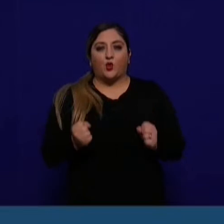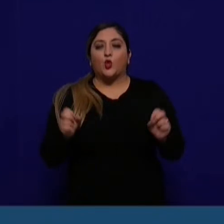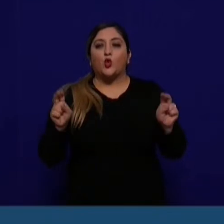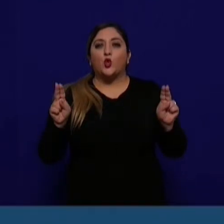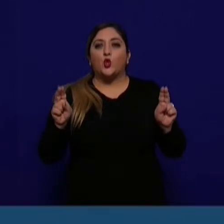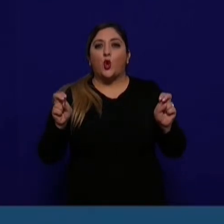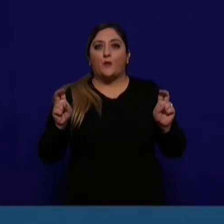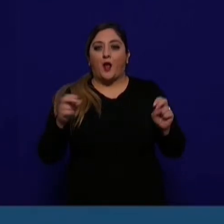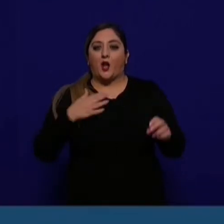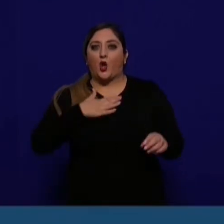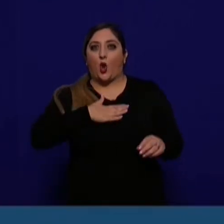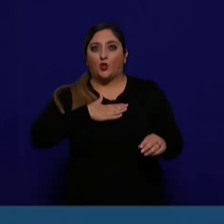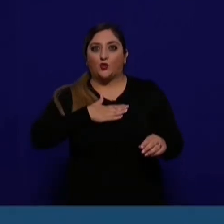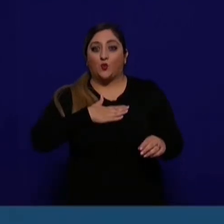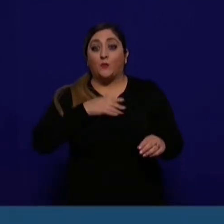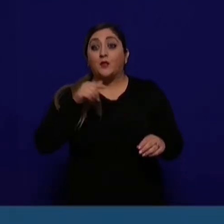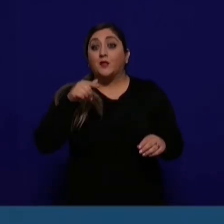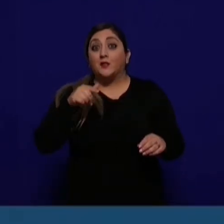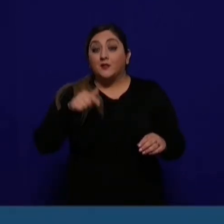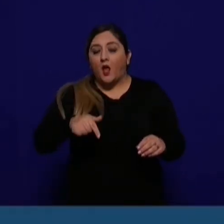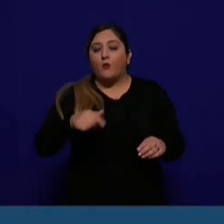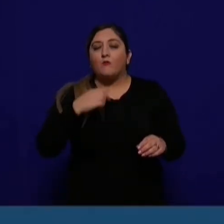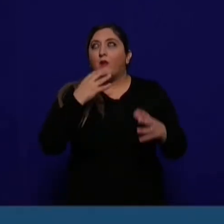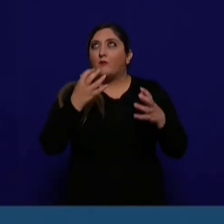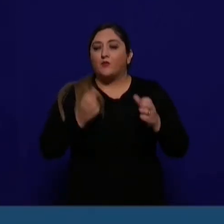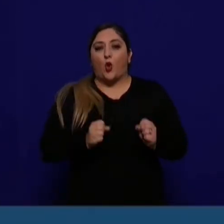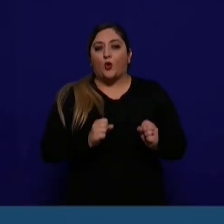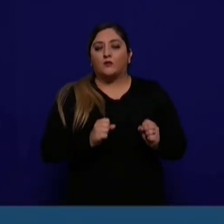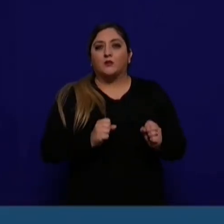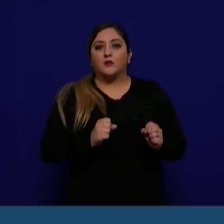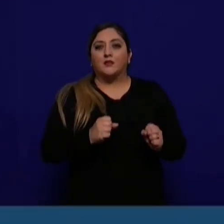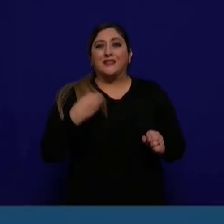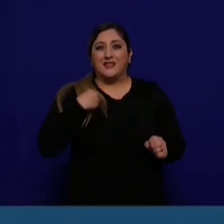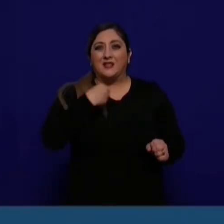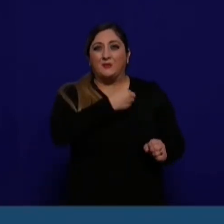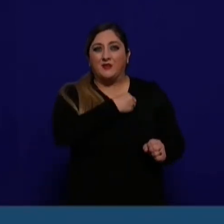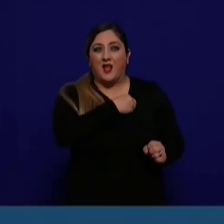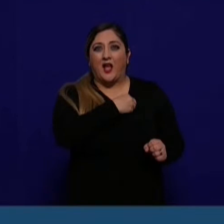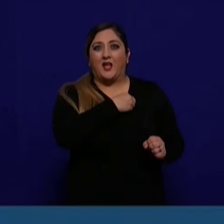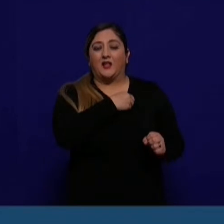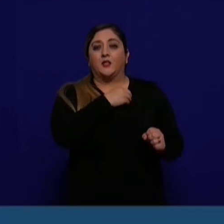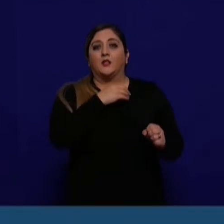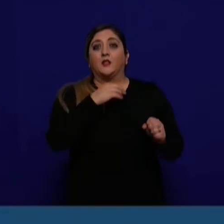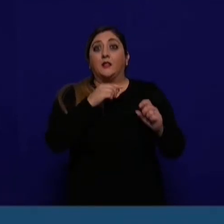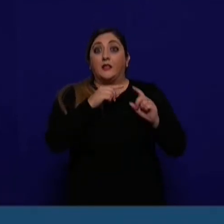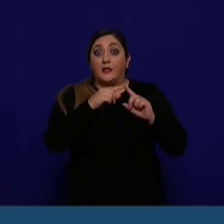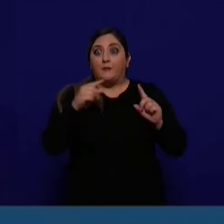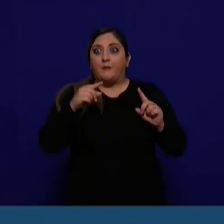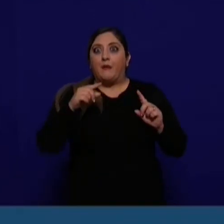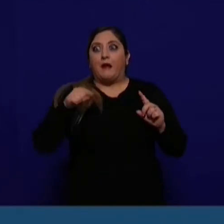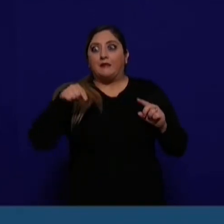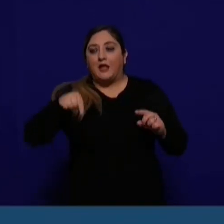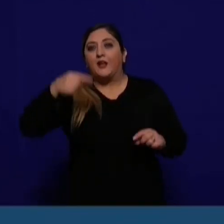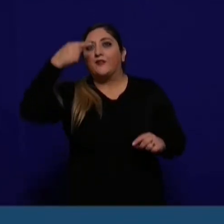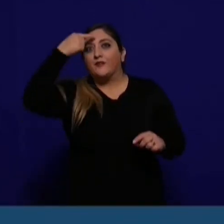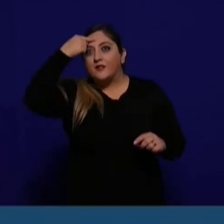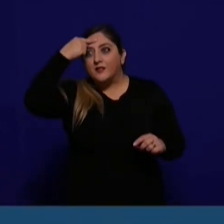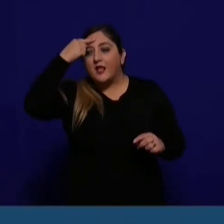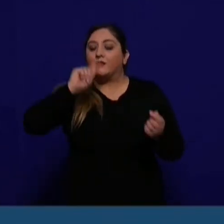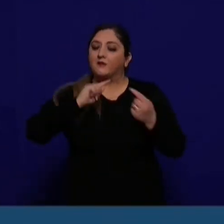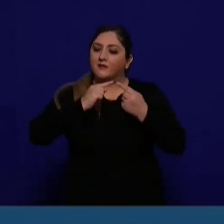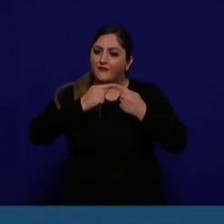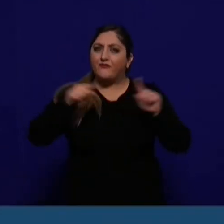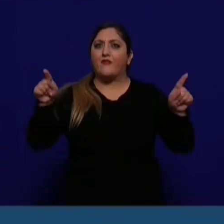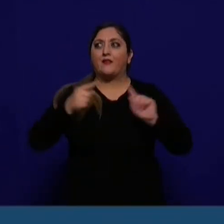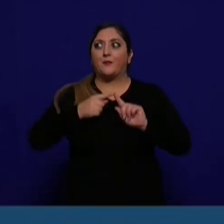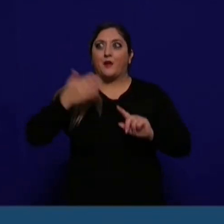b'izolazzjoni fil-post. U dan huwa importanti ħafna għaliex meta din naraw dan l-impatt, meta tqabbel ma dak l-impatt li kellna qabel,